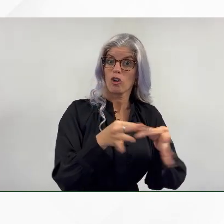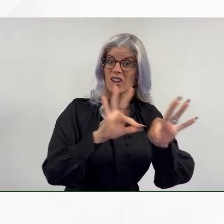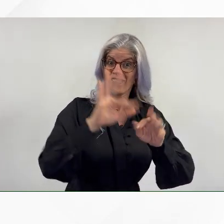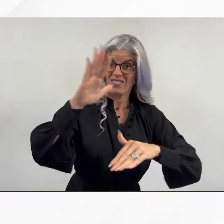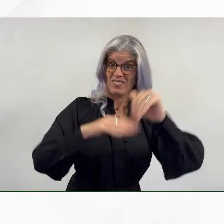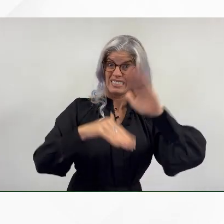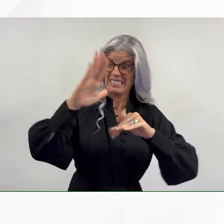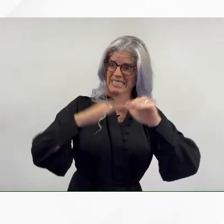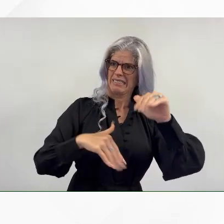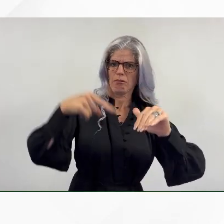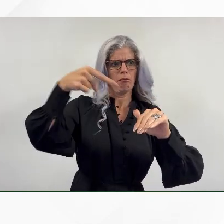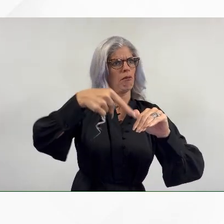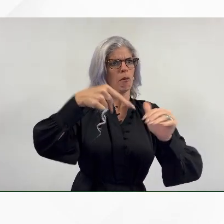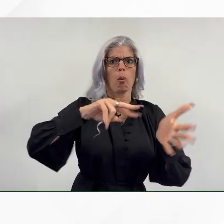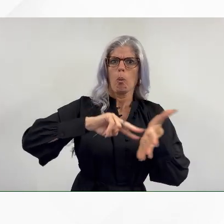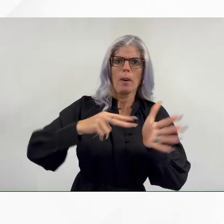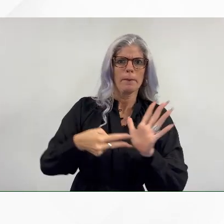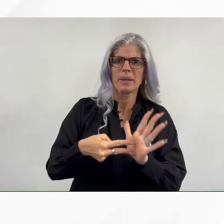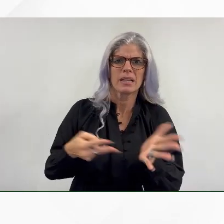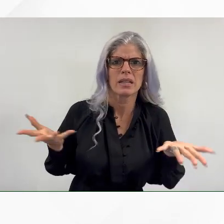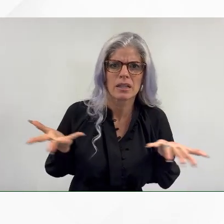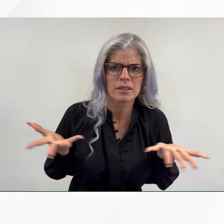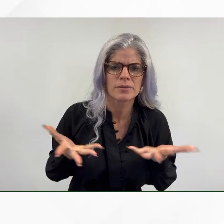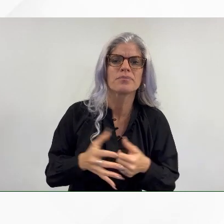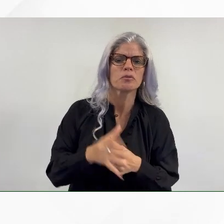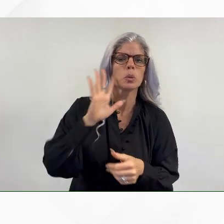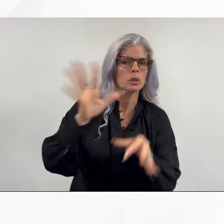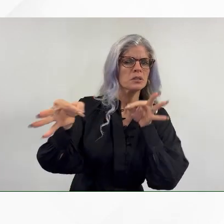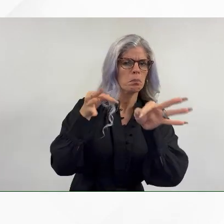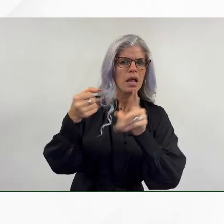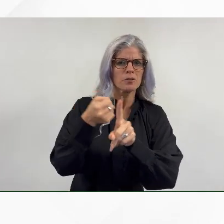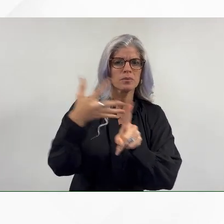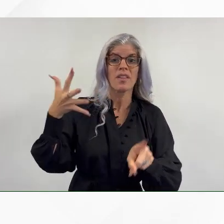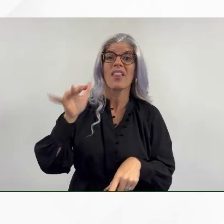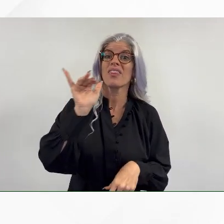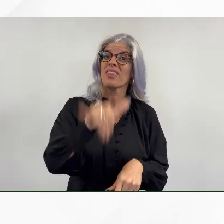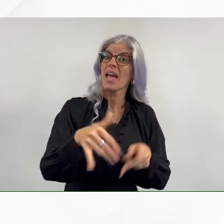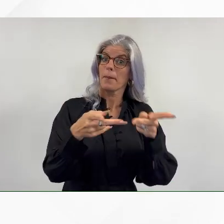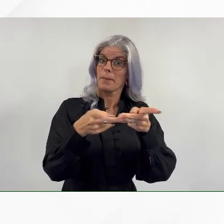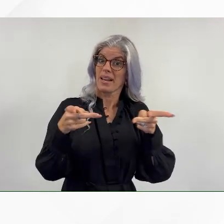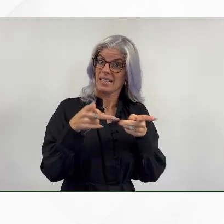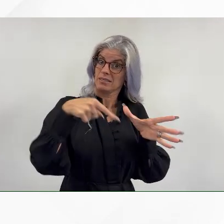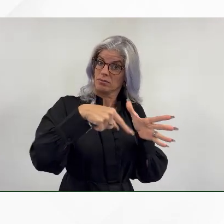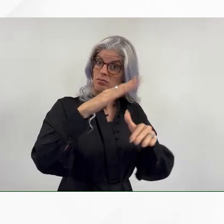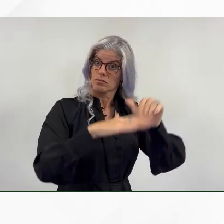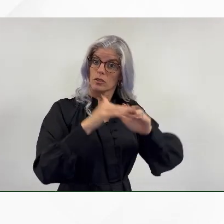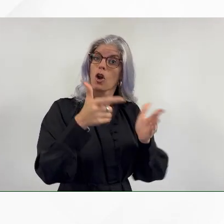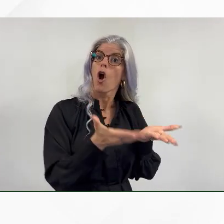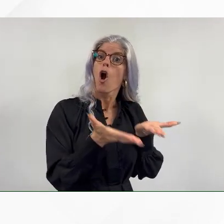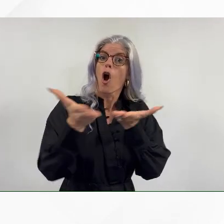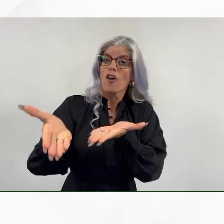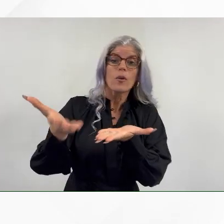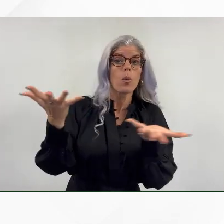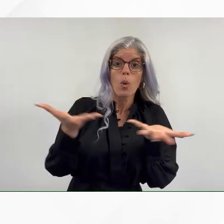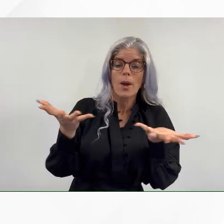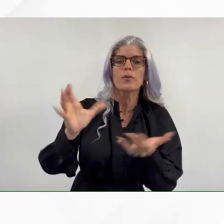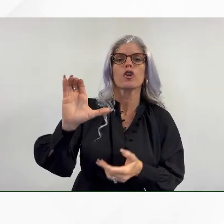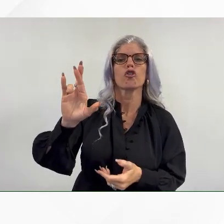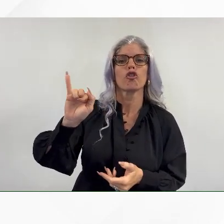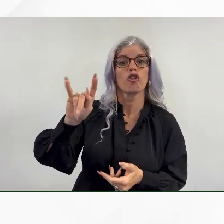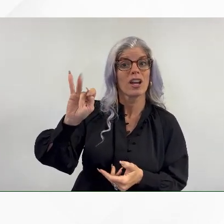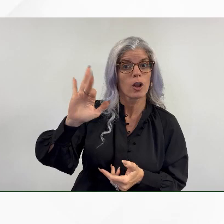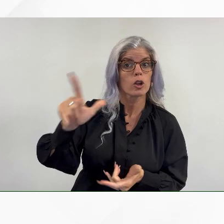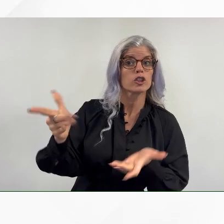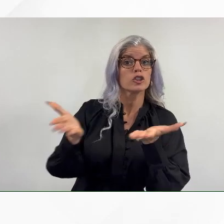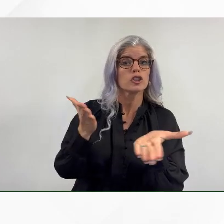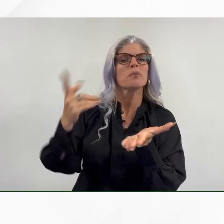apply directly for public assistance. In some instances, a house of worship may be considered a critical service. For example, a